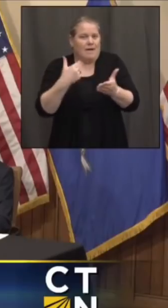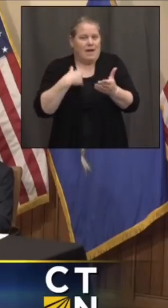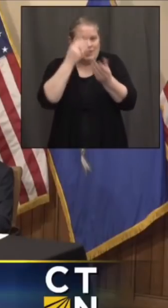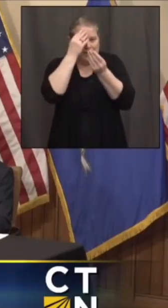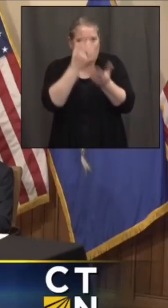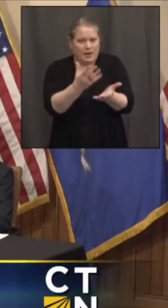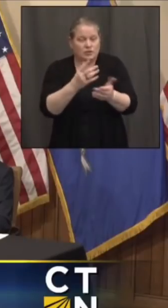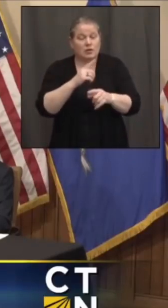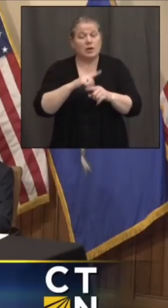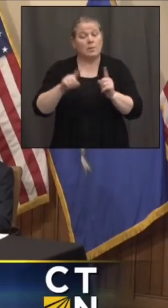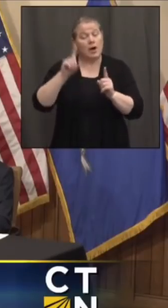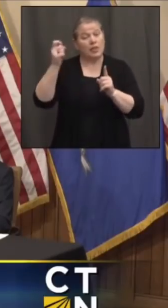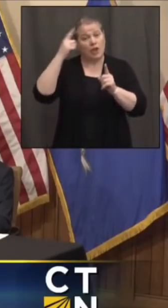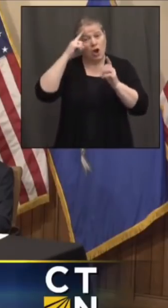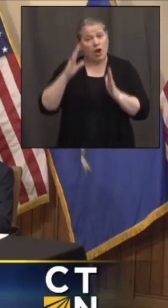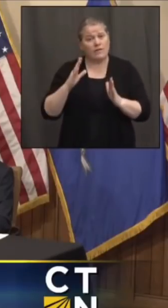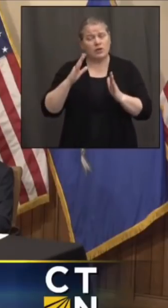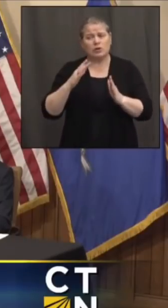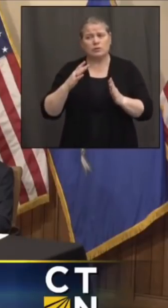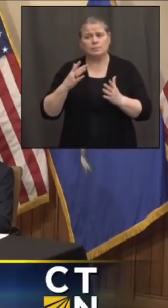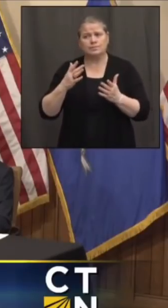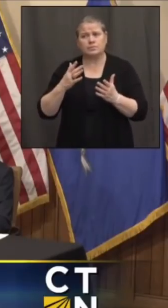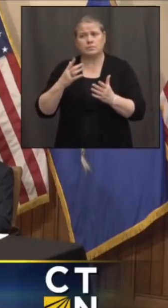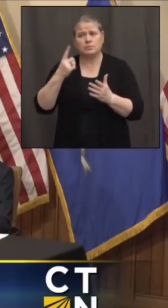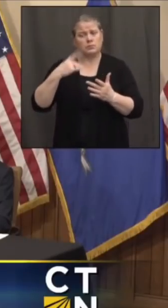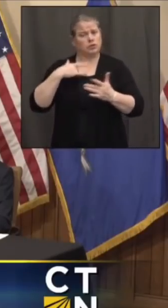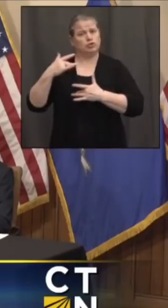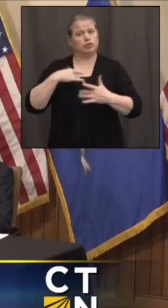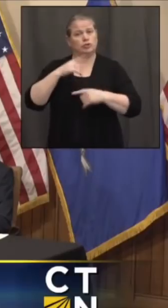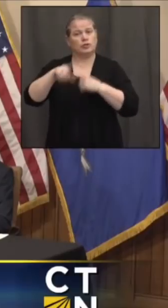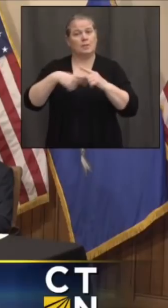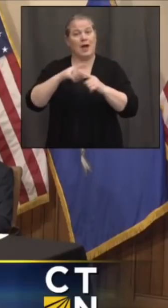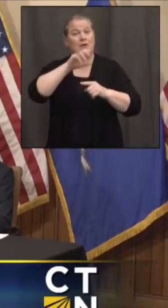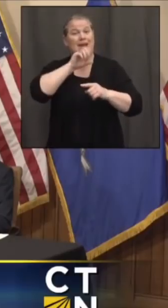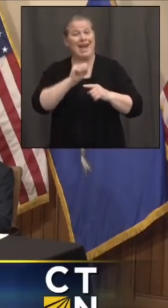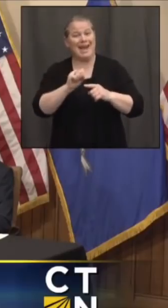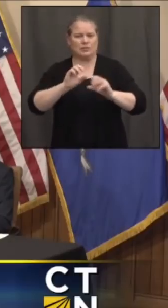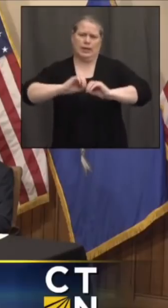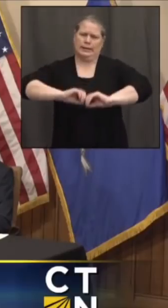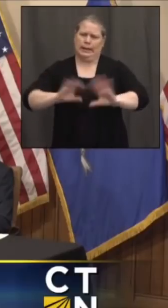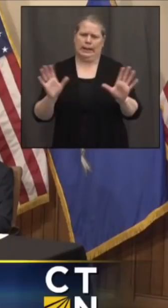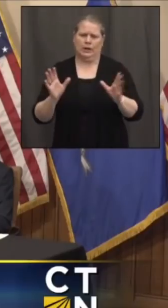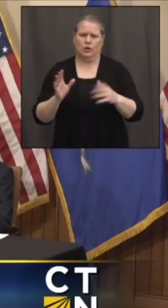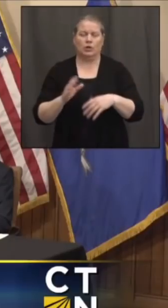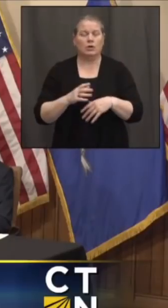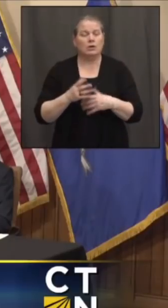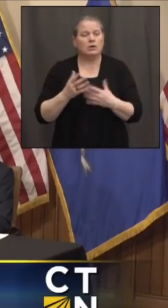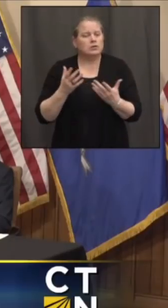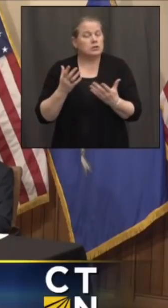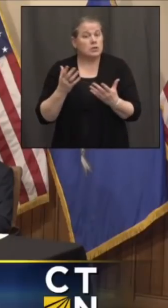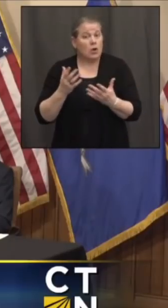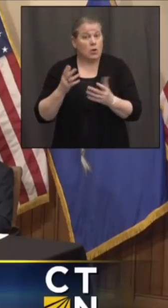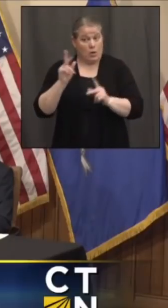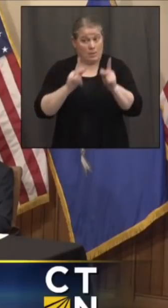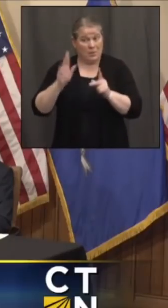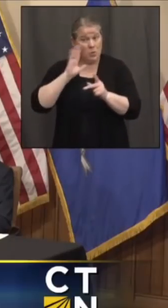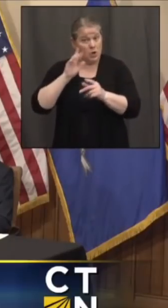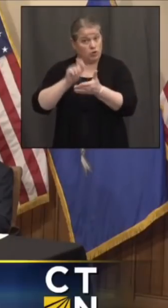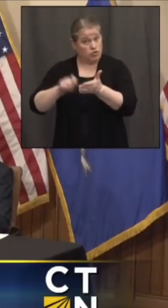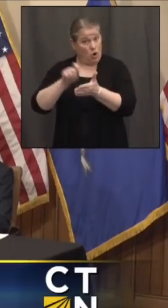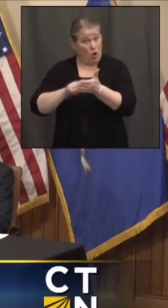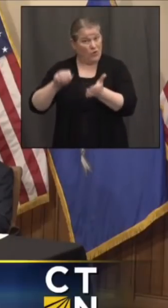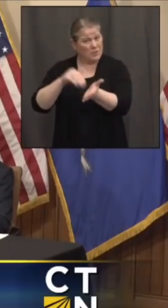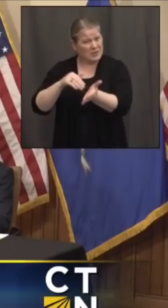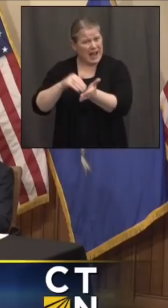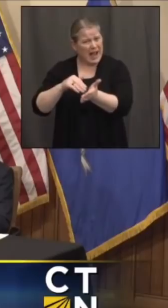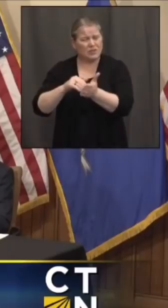of the doing it by age, that's a clear standard. So what are we talking about here? People going to get notes from their doctors, and